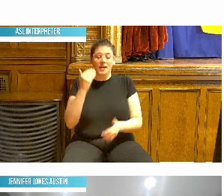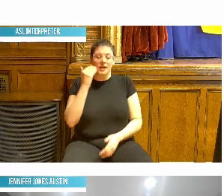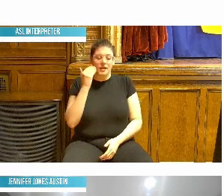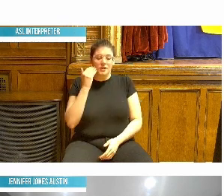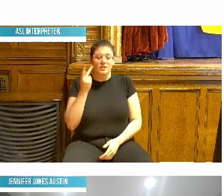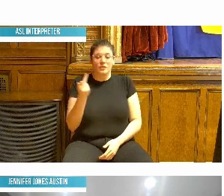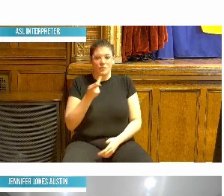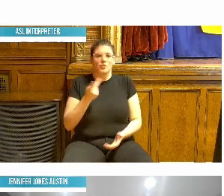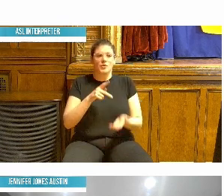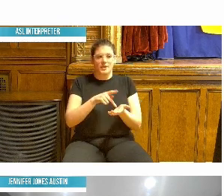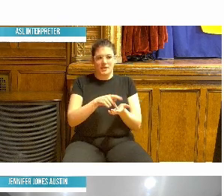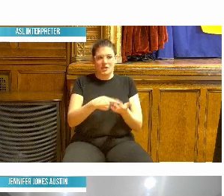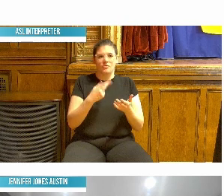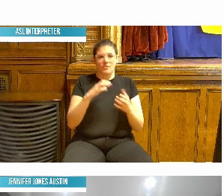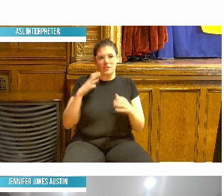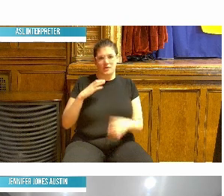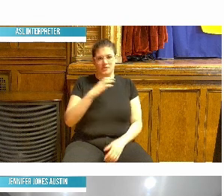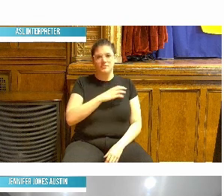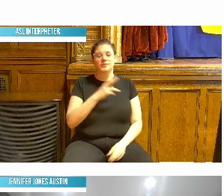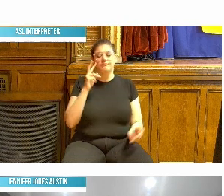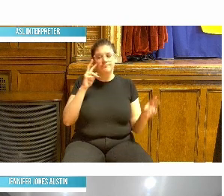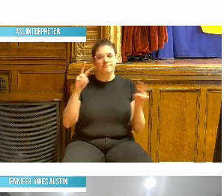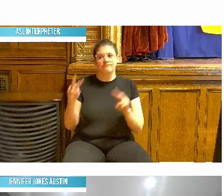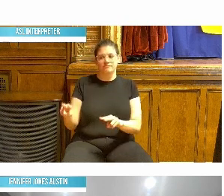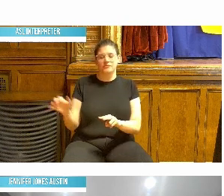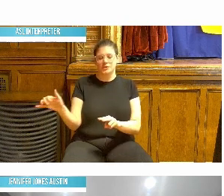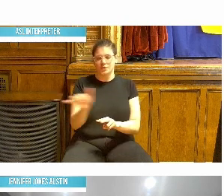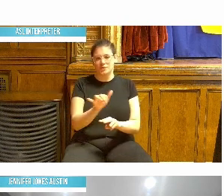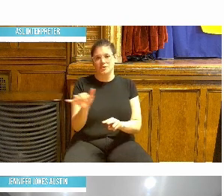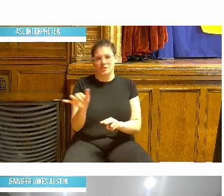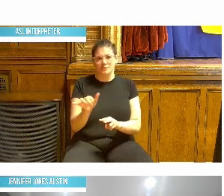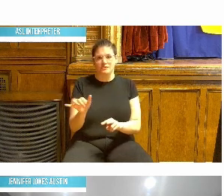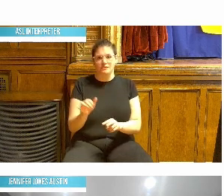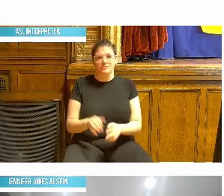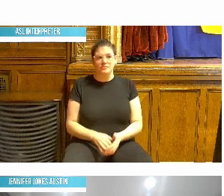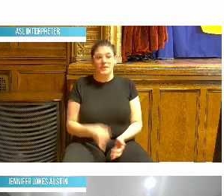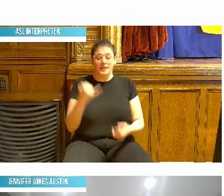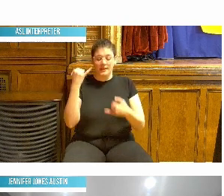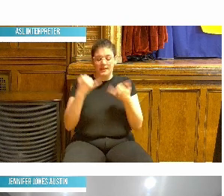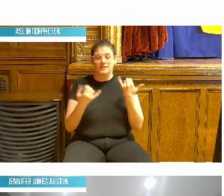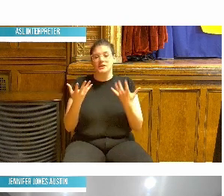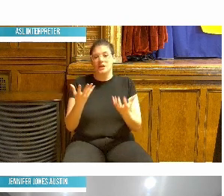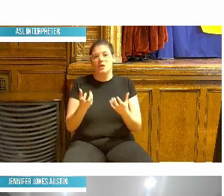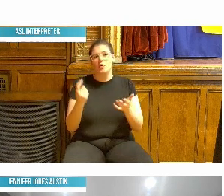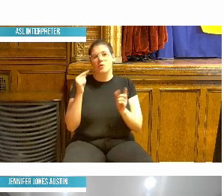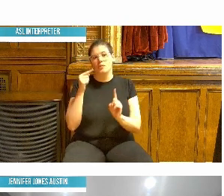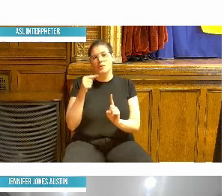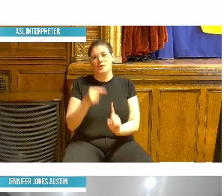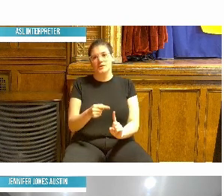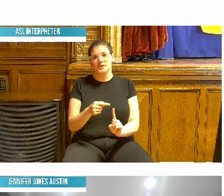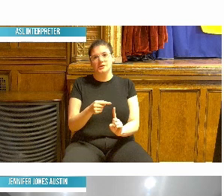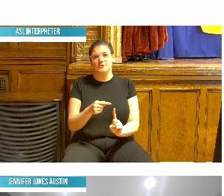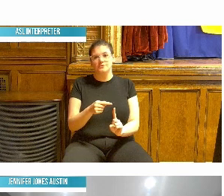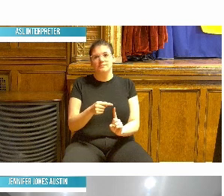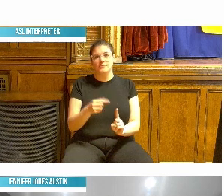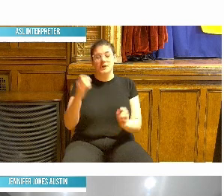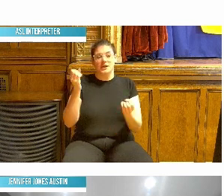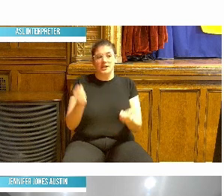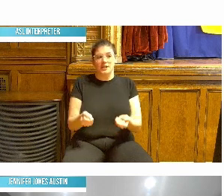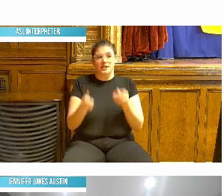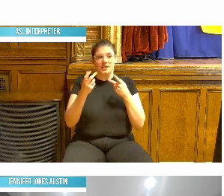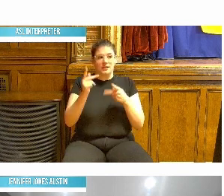are looking at that as well. And just finally, I wanted to point out that unbeknownst to a lot of people in